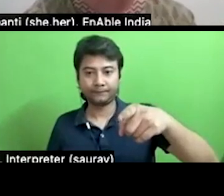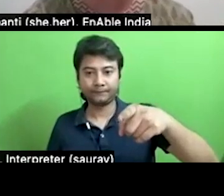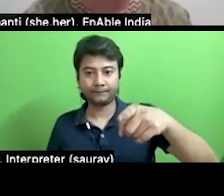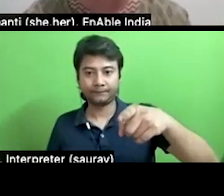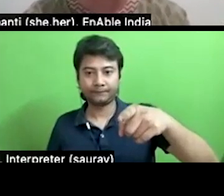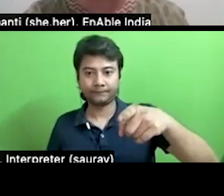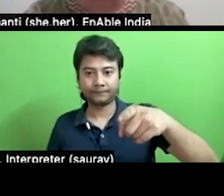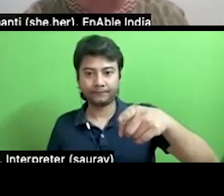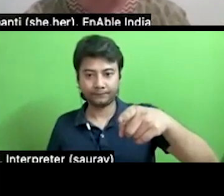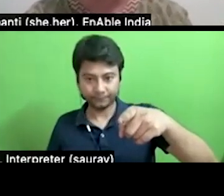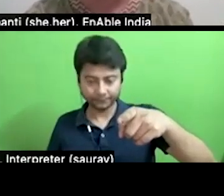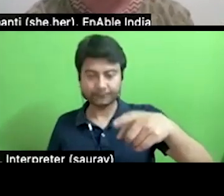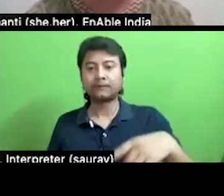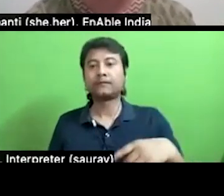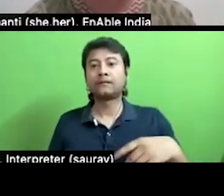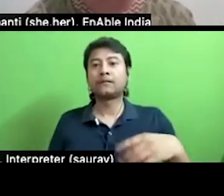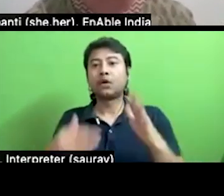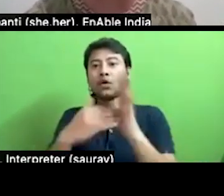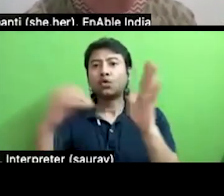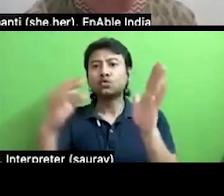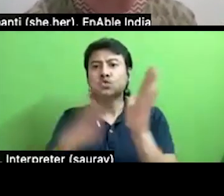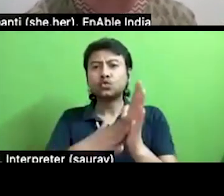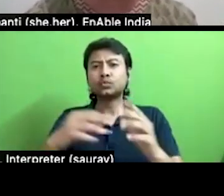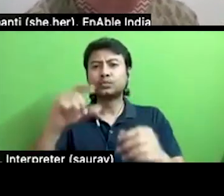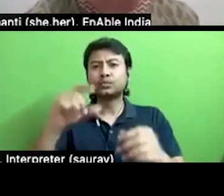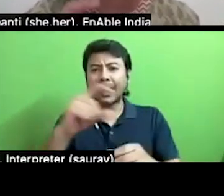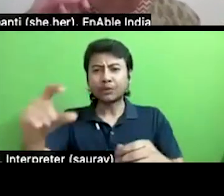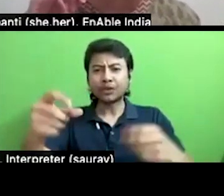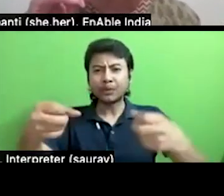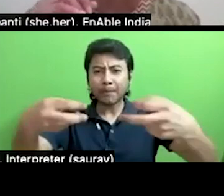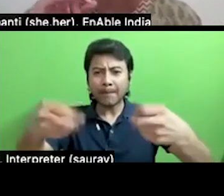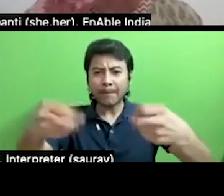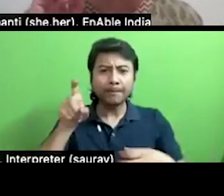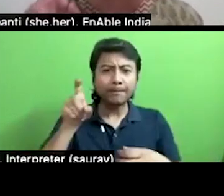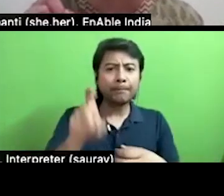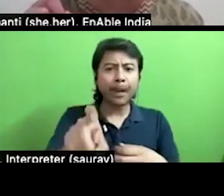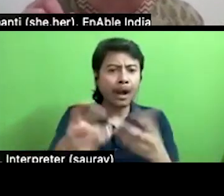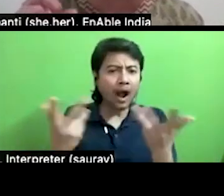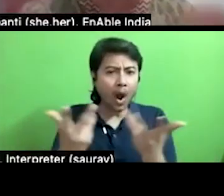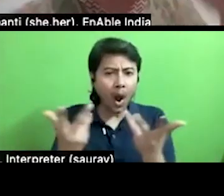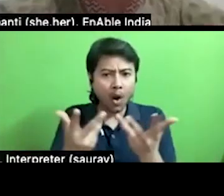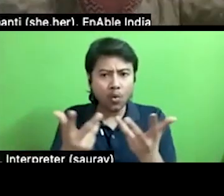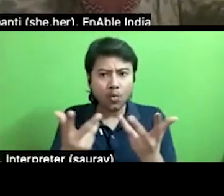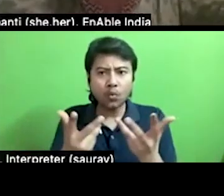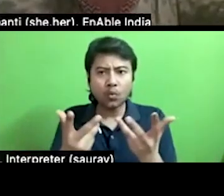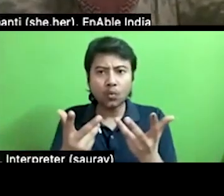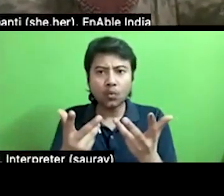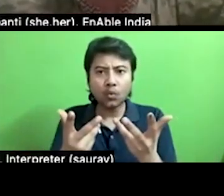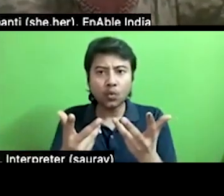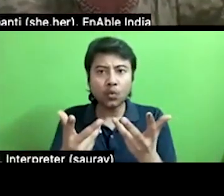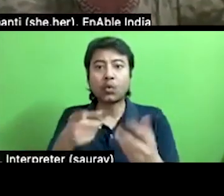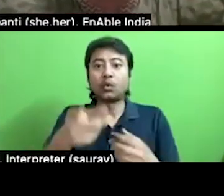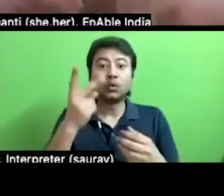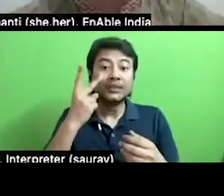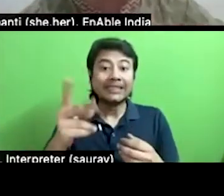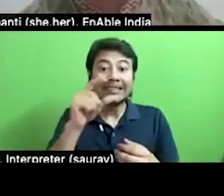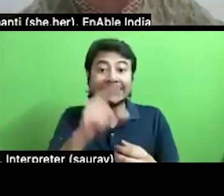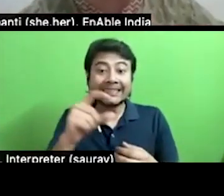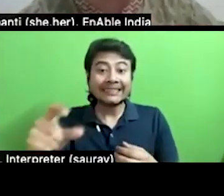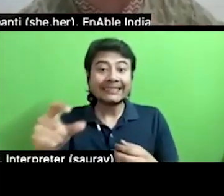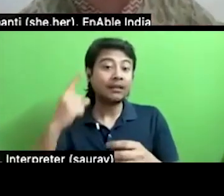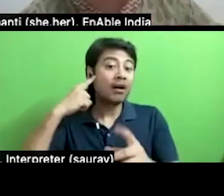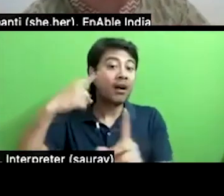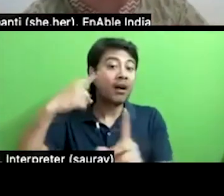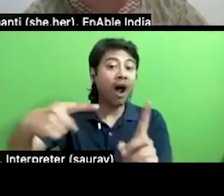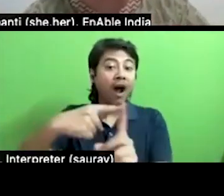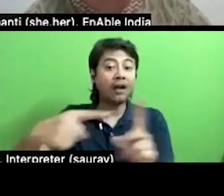on subtitles in Zoom. Request all the hard of hearing people to turn on the subtitles.